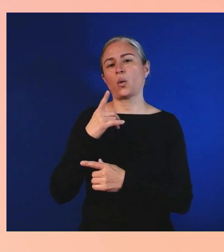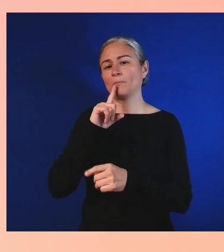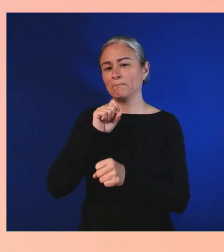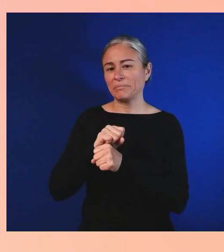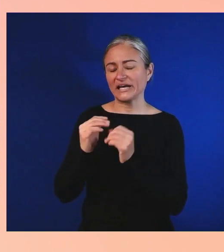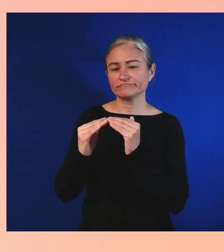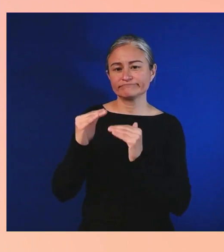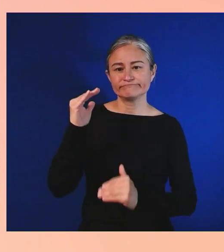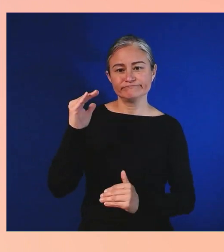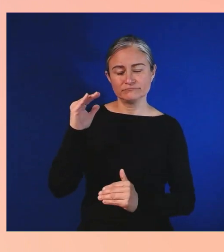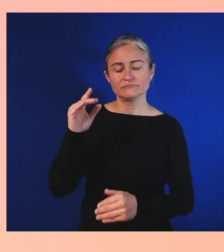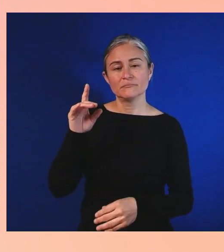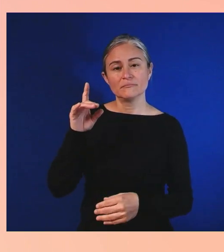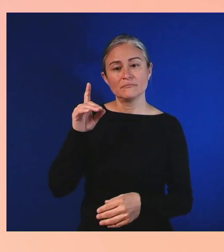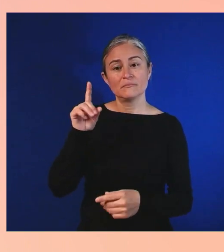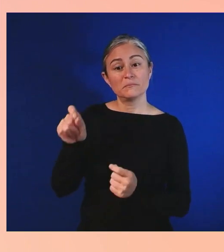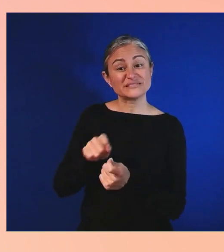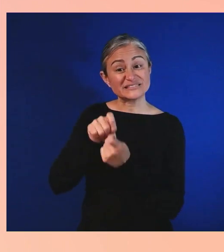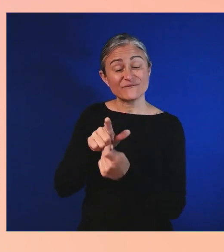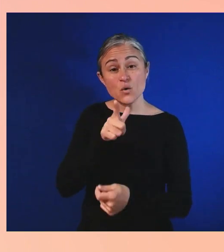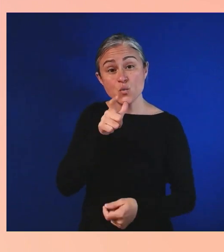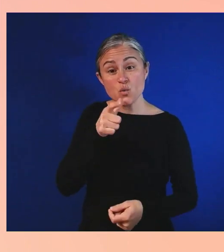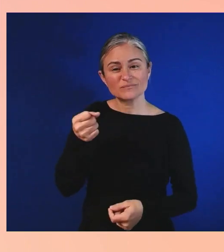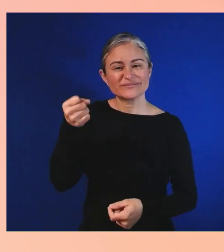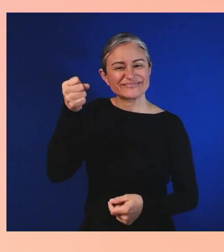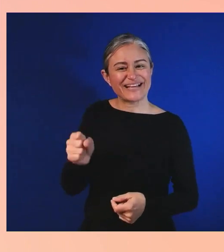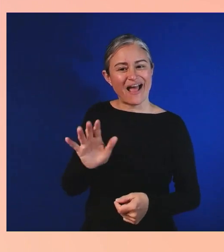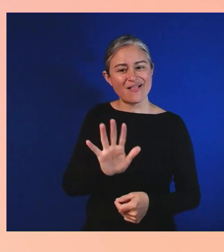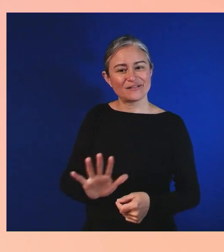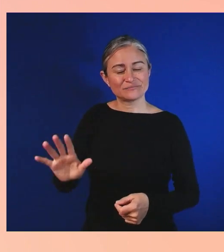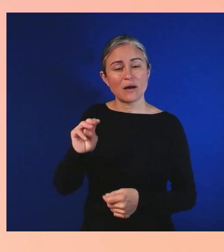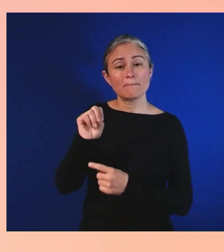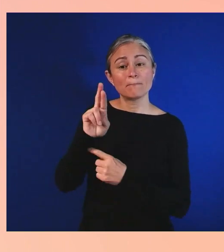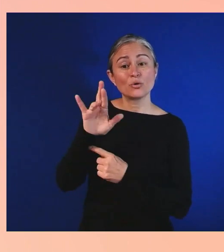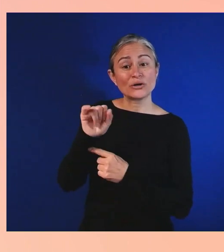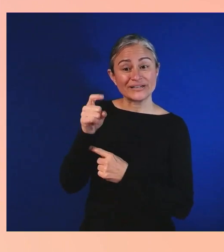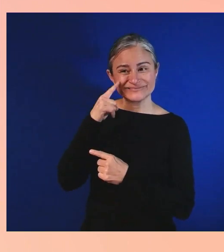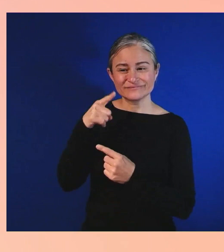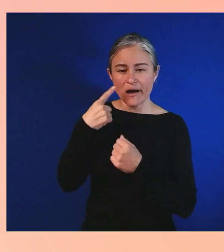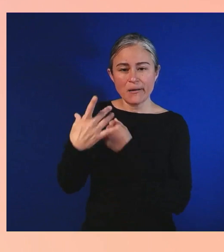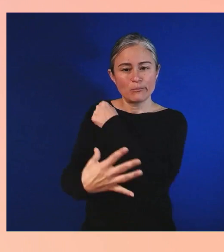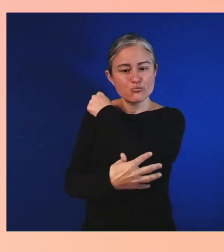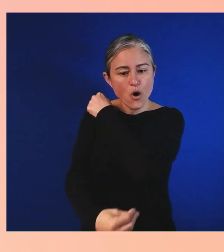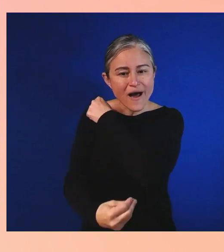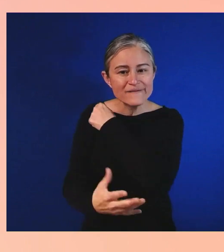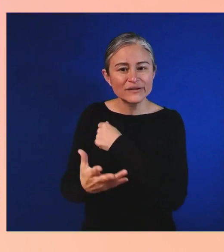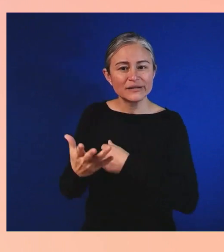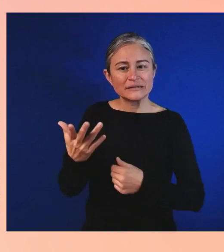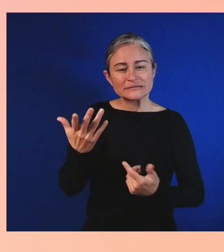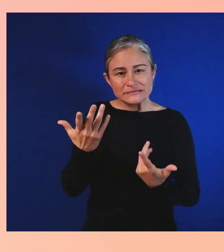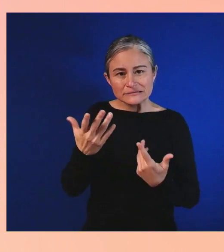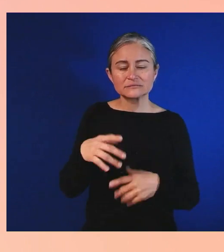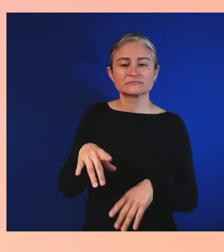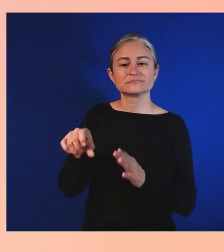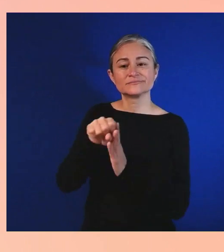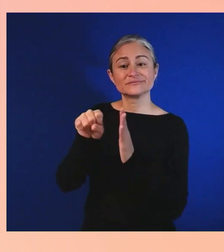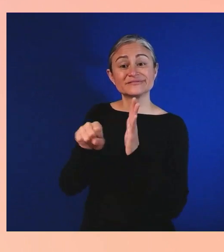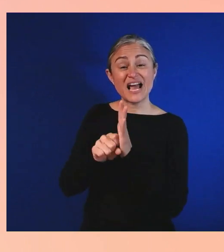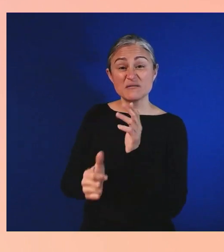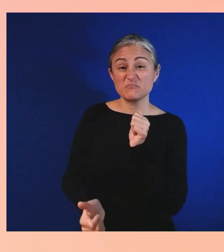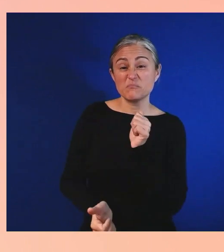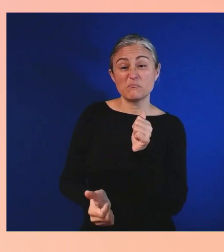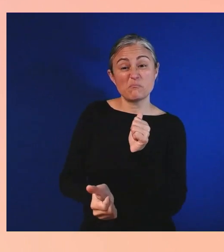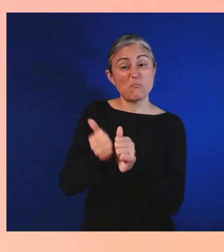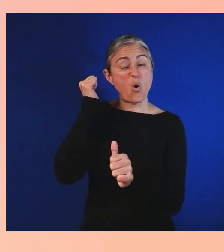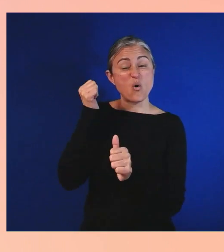about the poverty statistics in this country. The states with the highest poverty rates are here in the South, and the vast majority of those